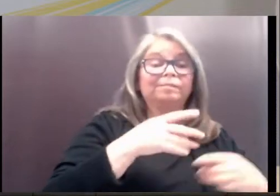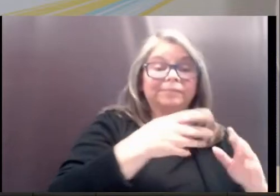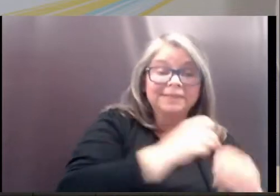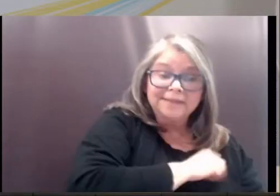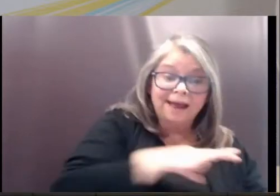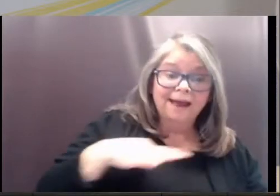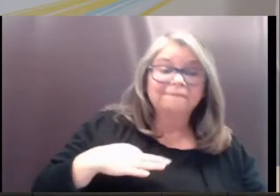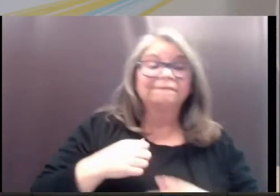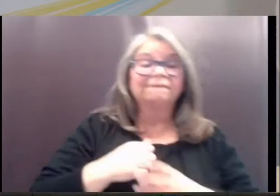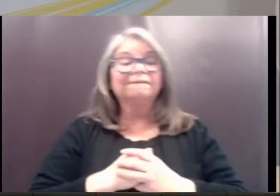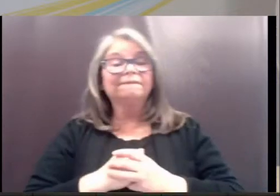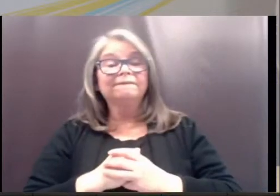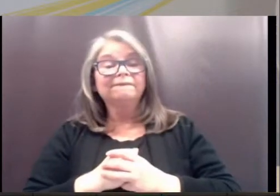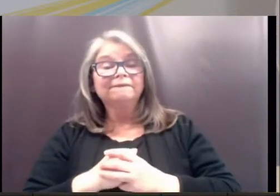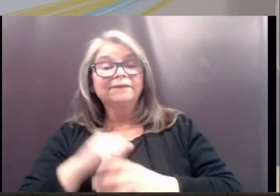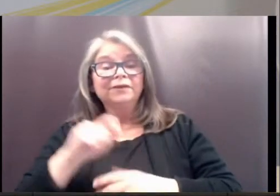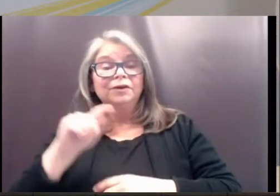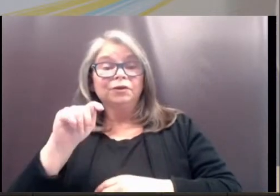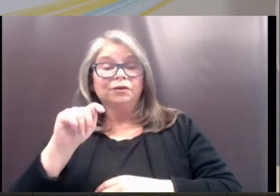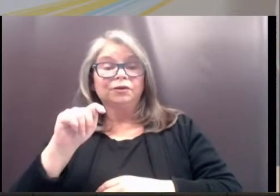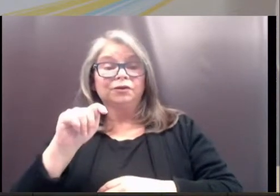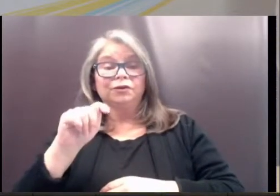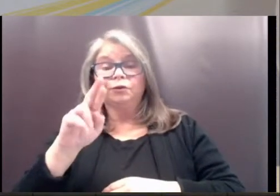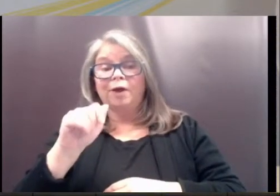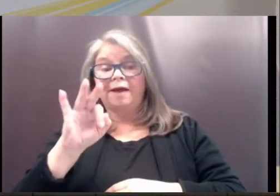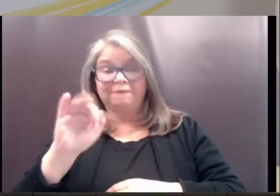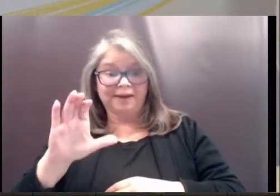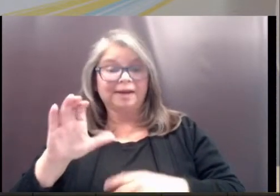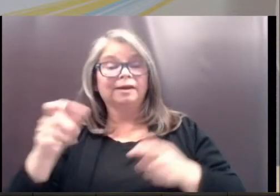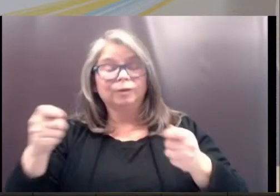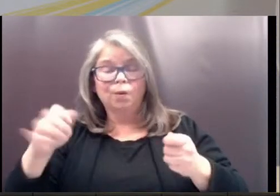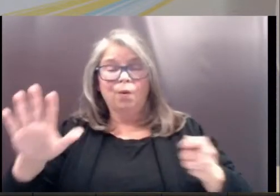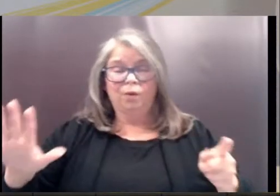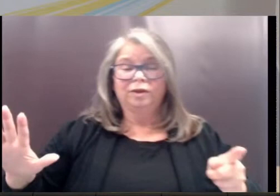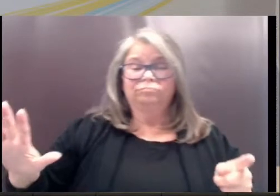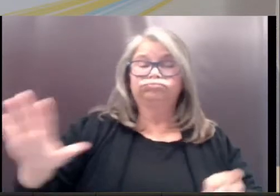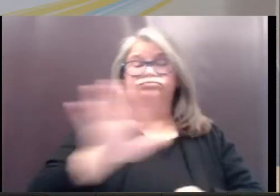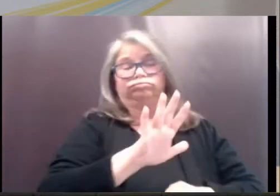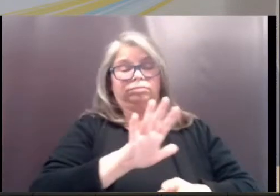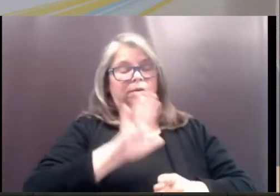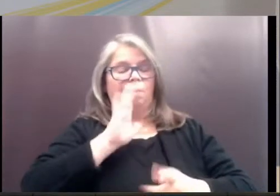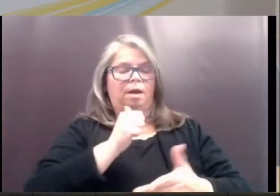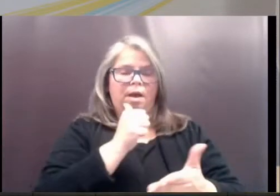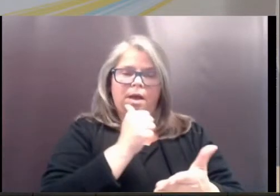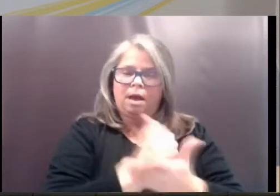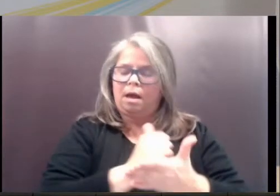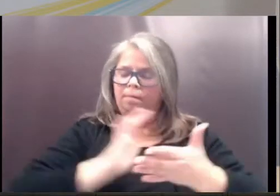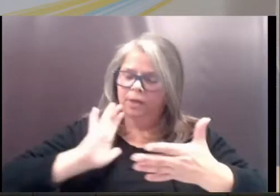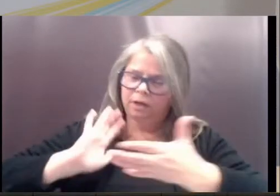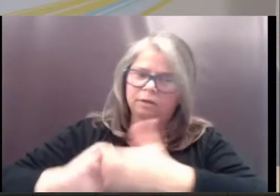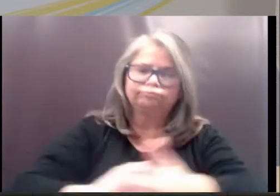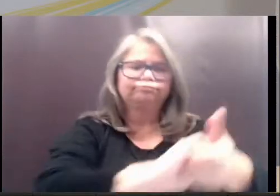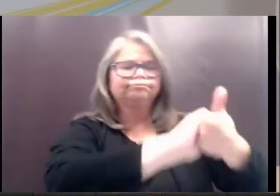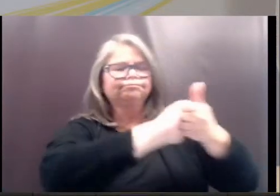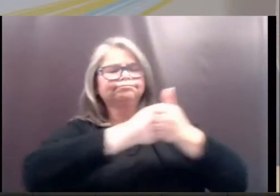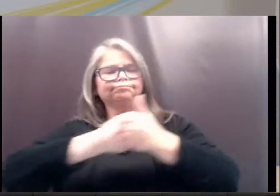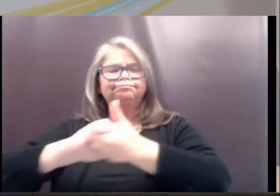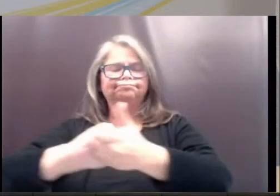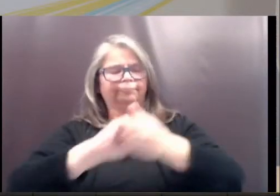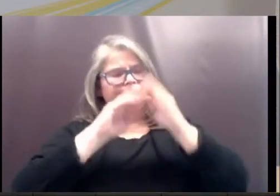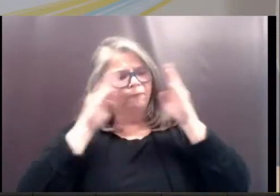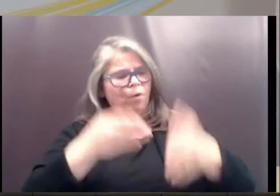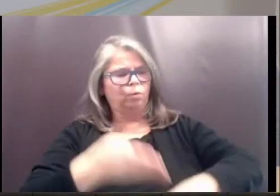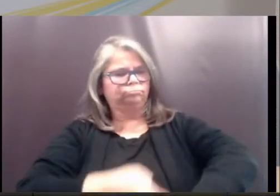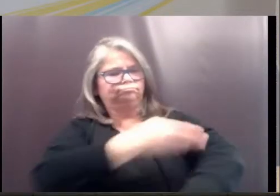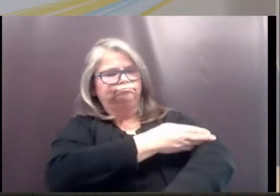to increase access to COVID-19 testing across PI. This takes a great deal of effort,